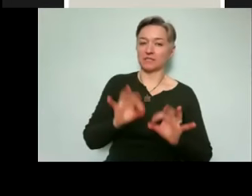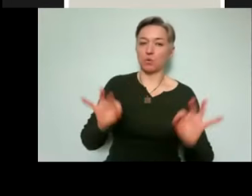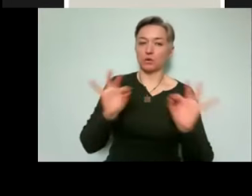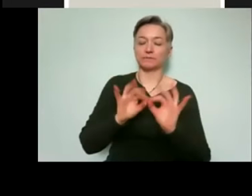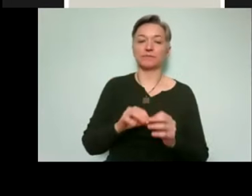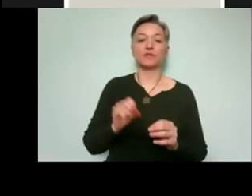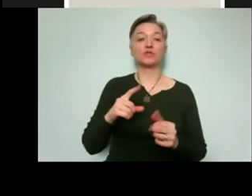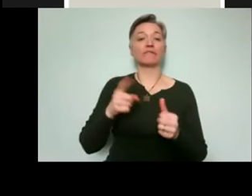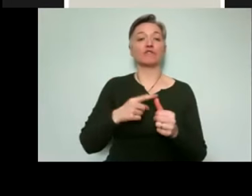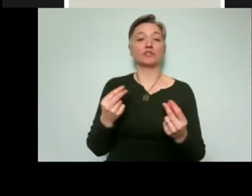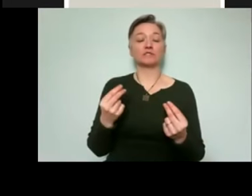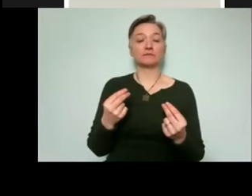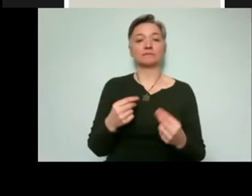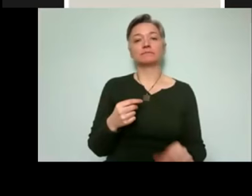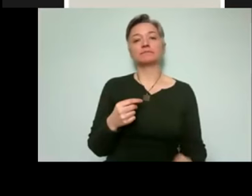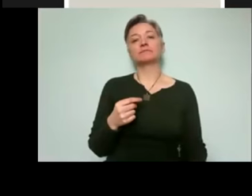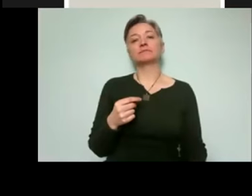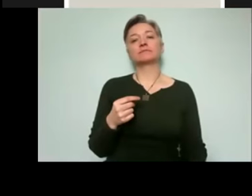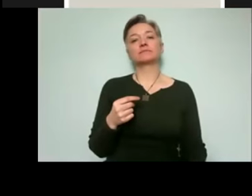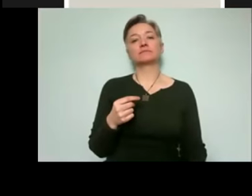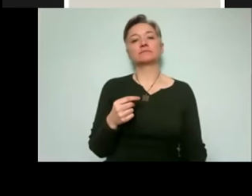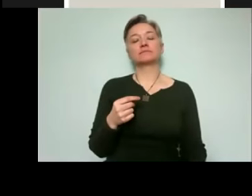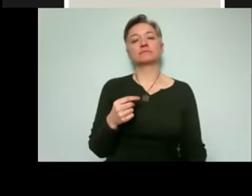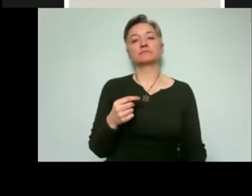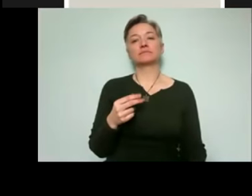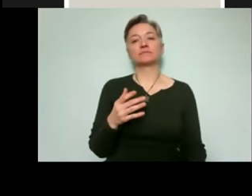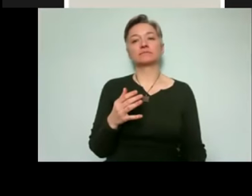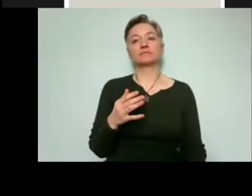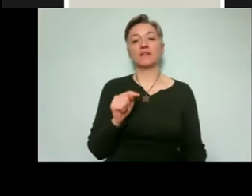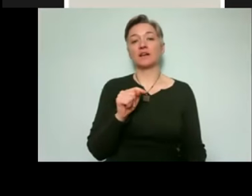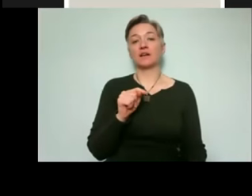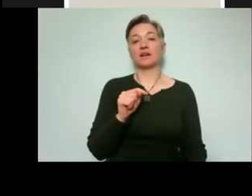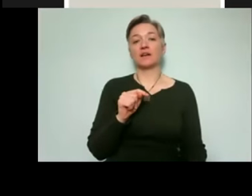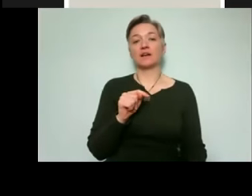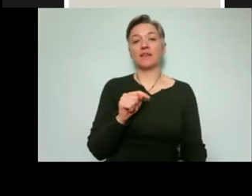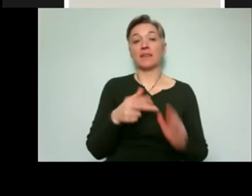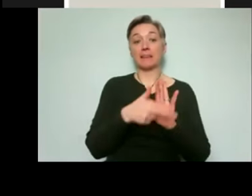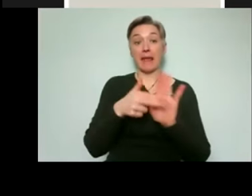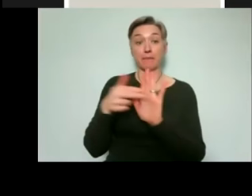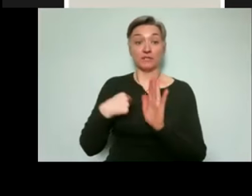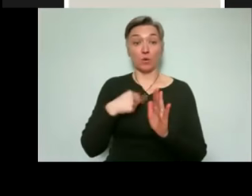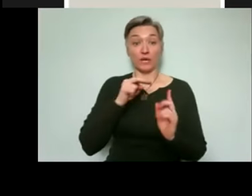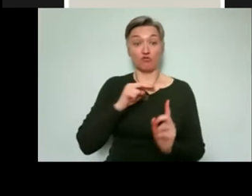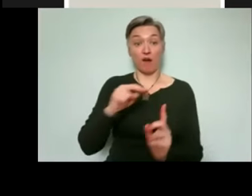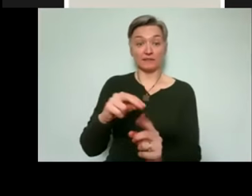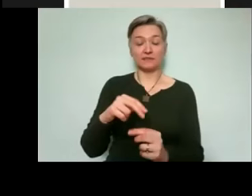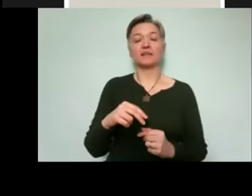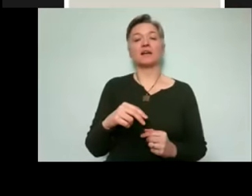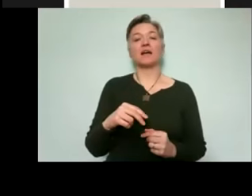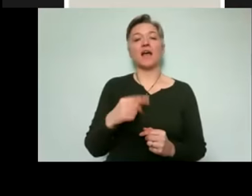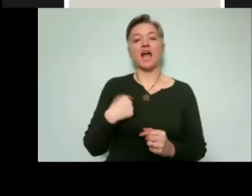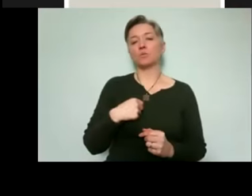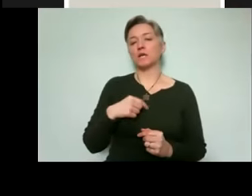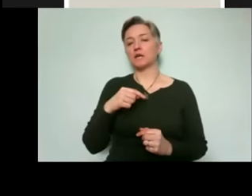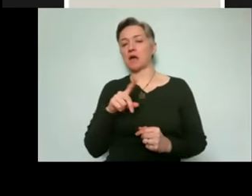first thing we did is we took the tracked labels and asked whether we could